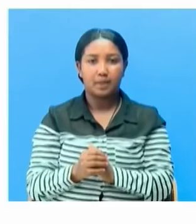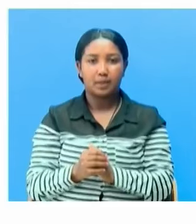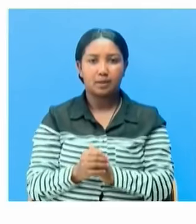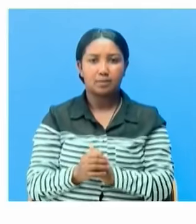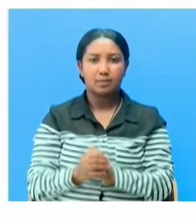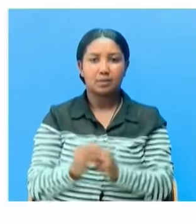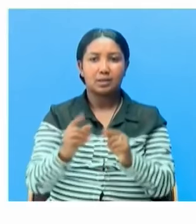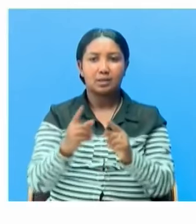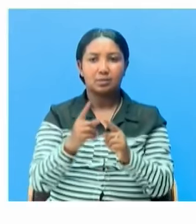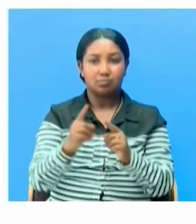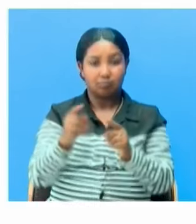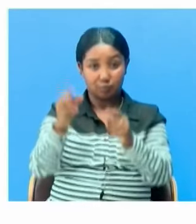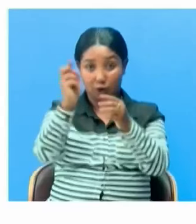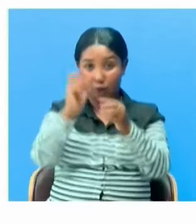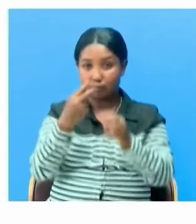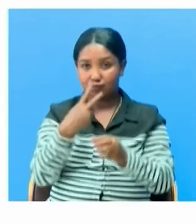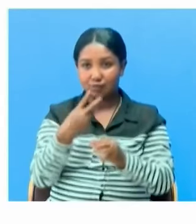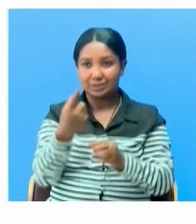the structure,